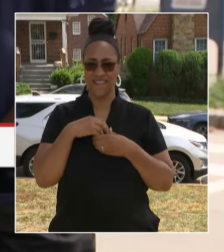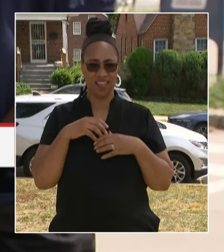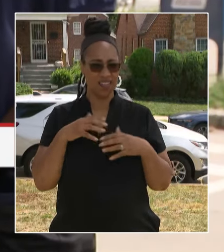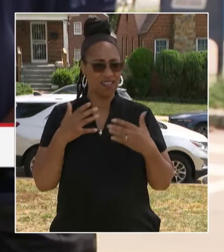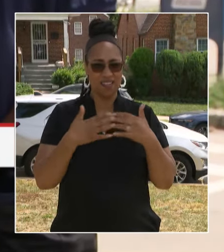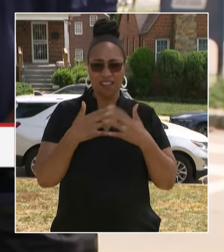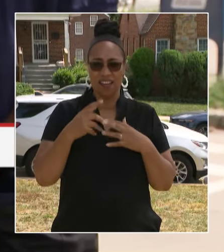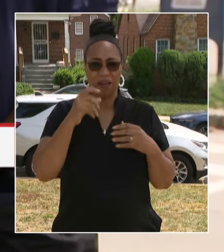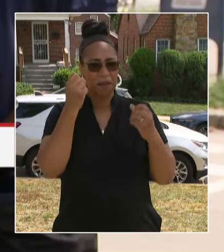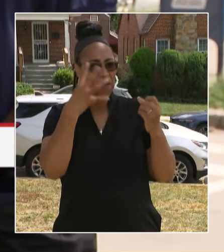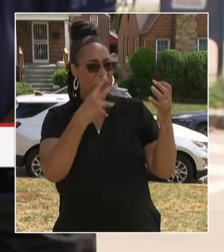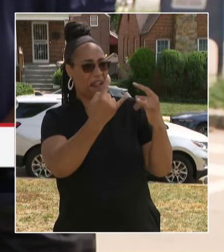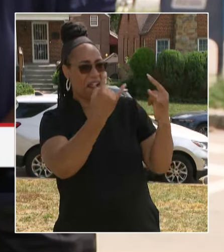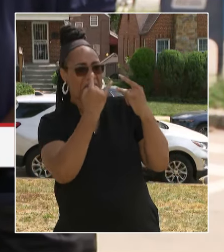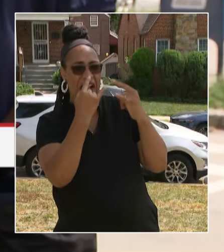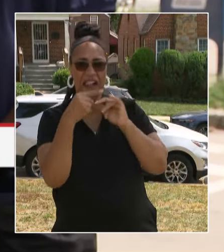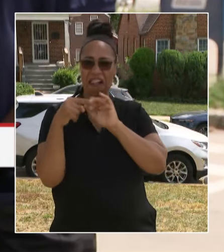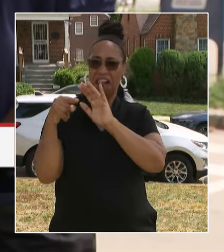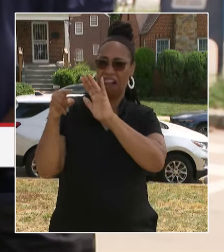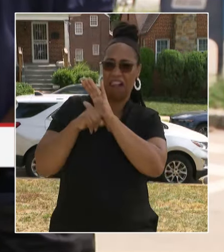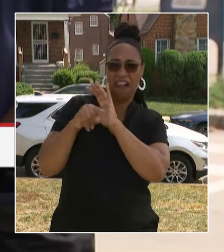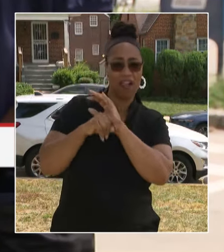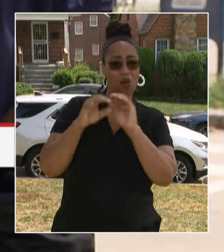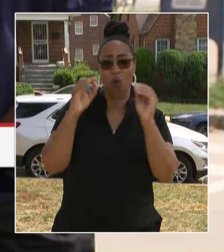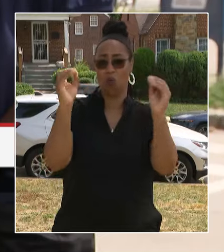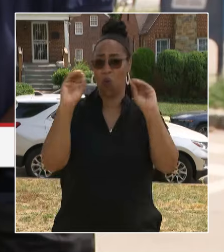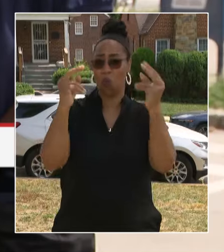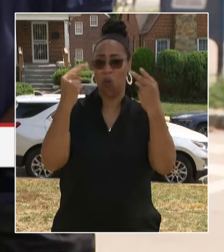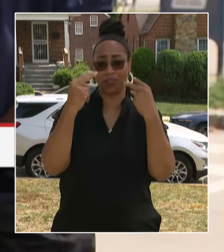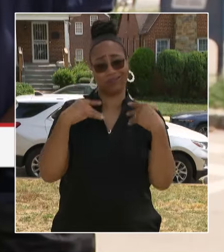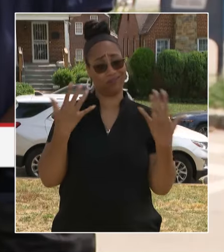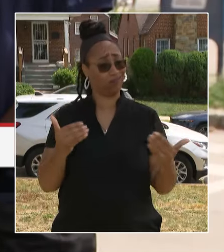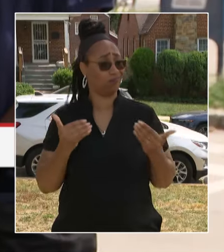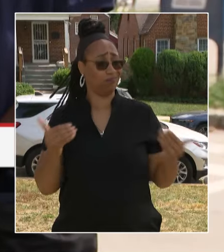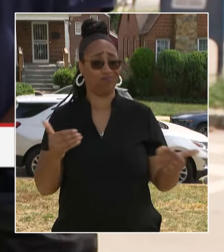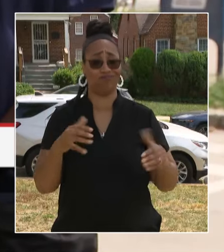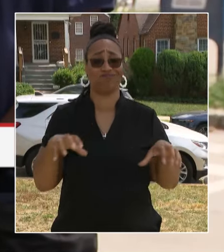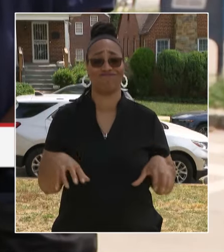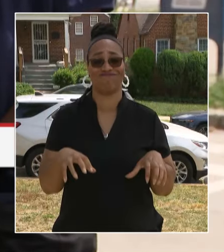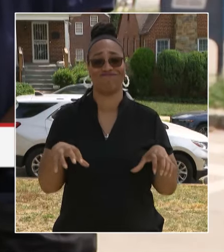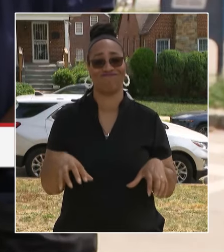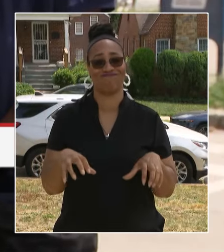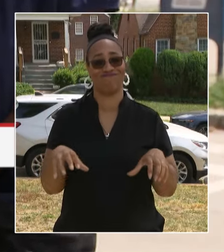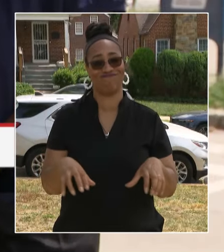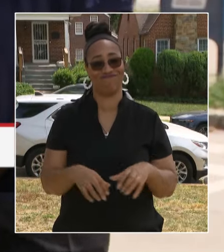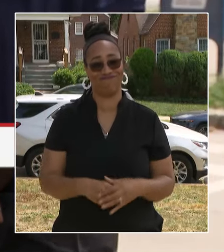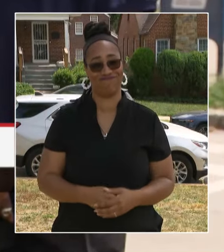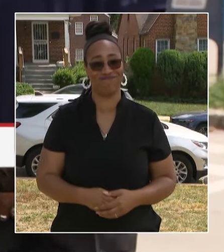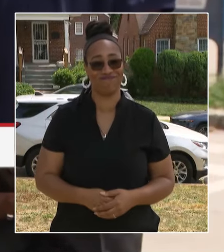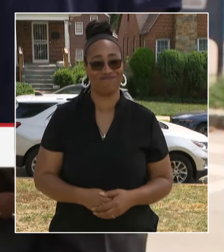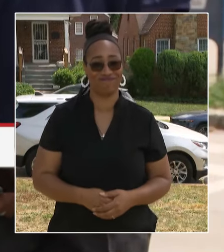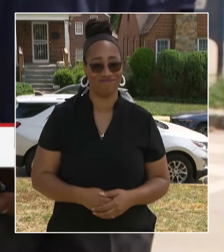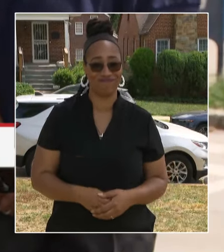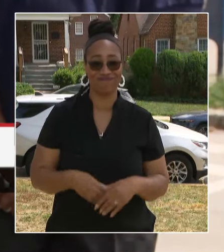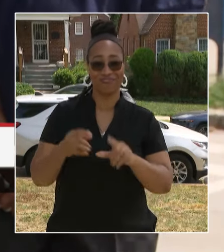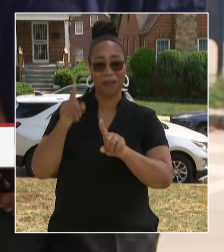And from Nelson Mandela. A leader is like a shepherd. He stays behind the